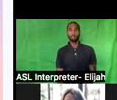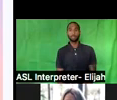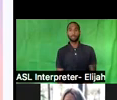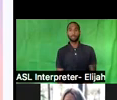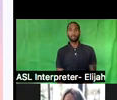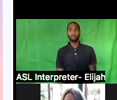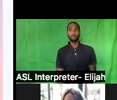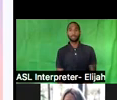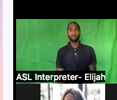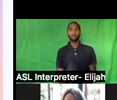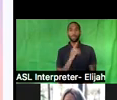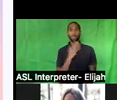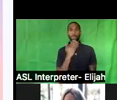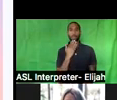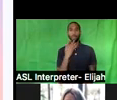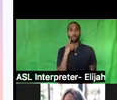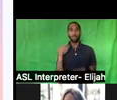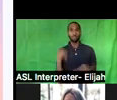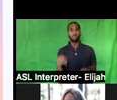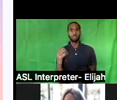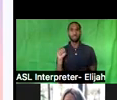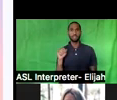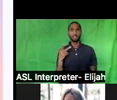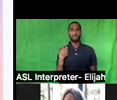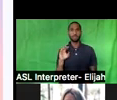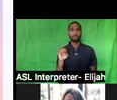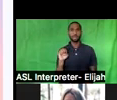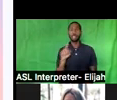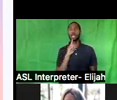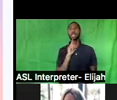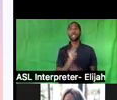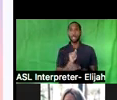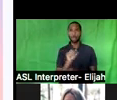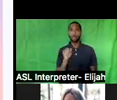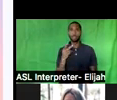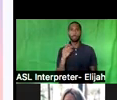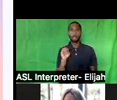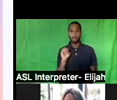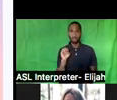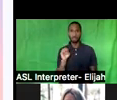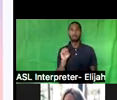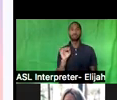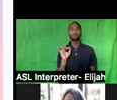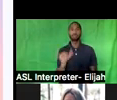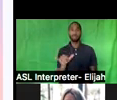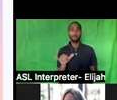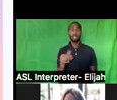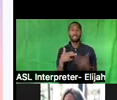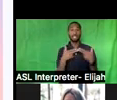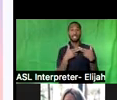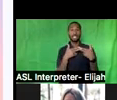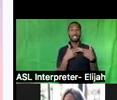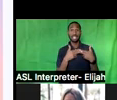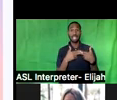I'm really grateful for this space, the literal space to return, and these slides being